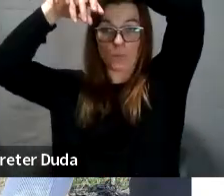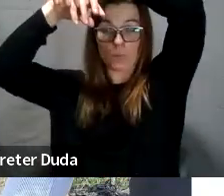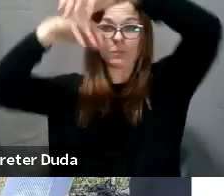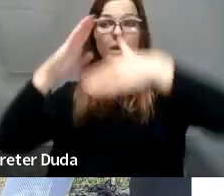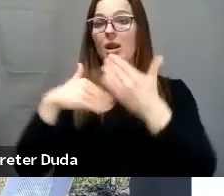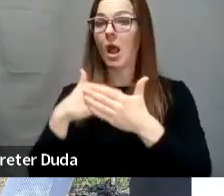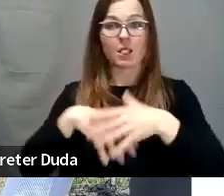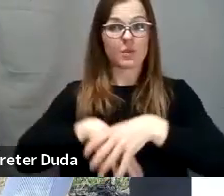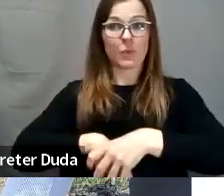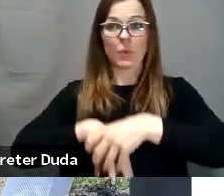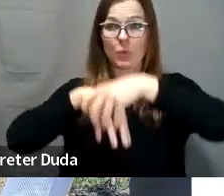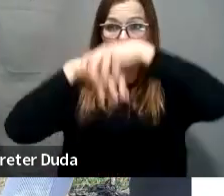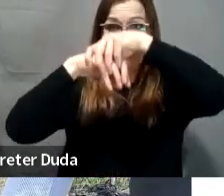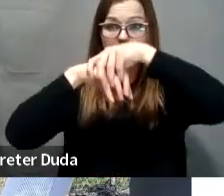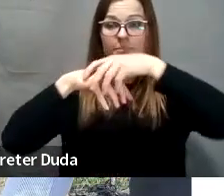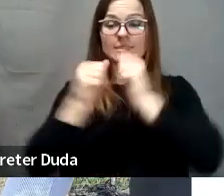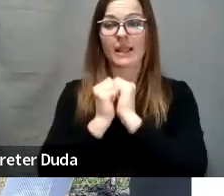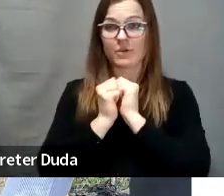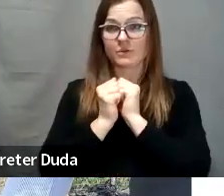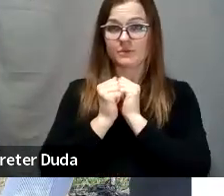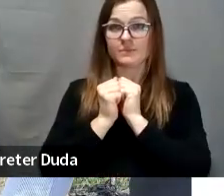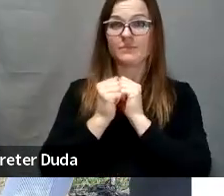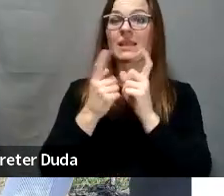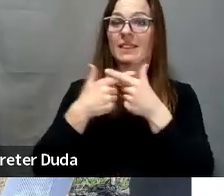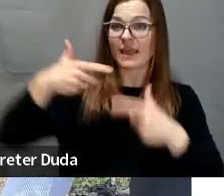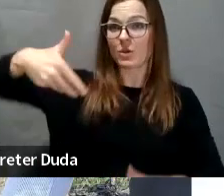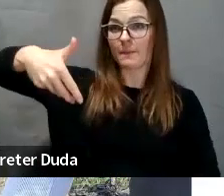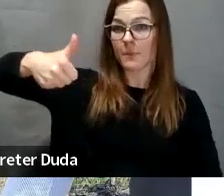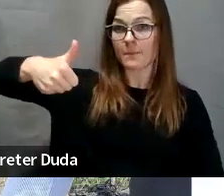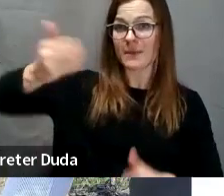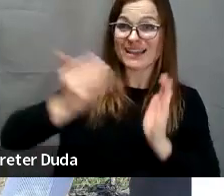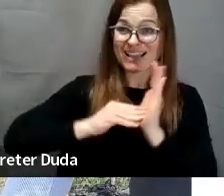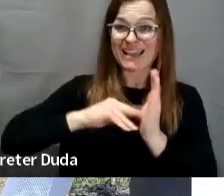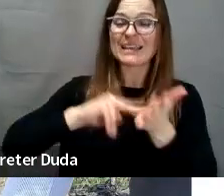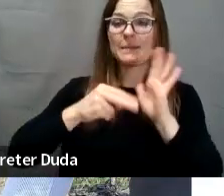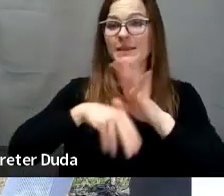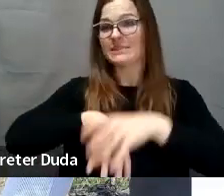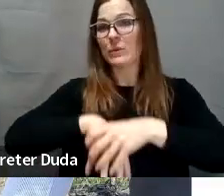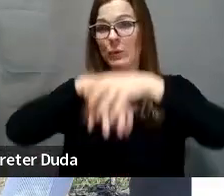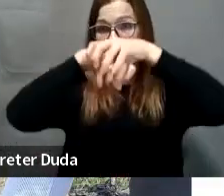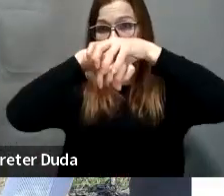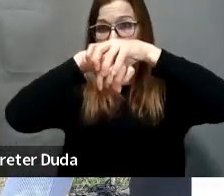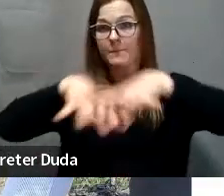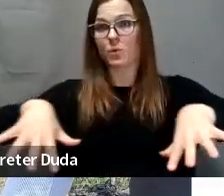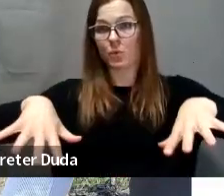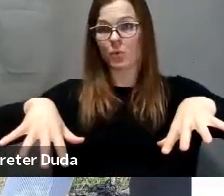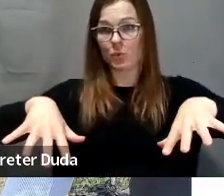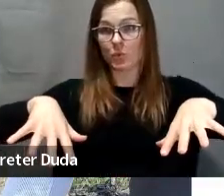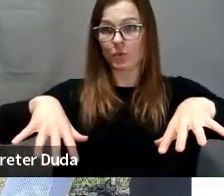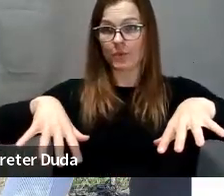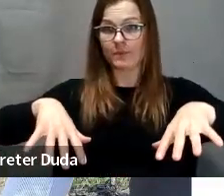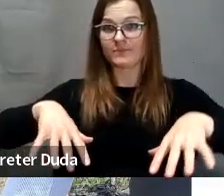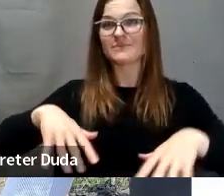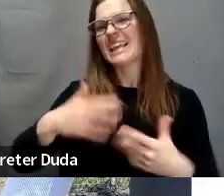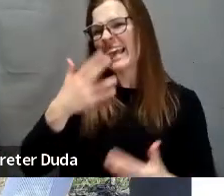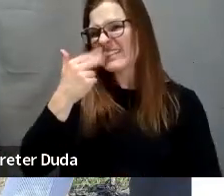out. Then you pull the trigger and it releases the weed. This is Abby's favorite tool as well, because we sit there and we throw weeds